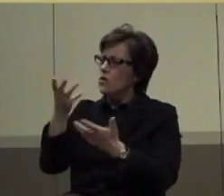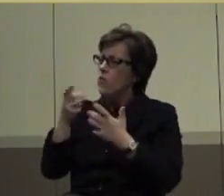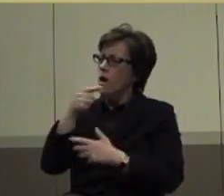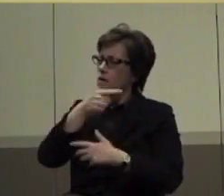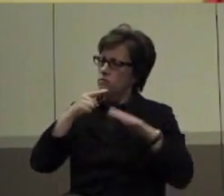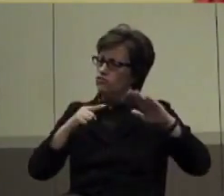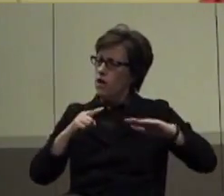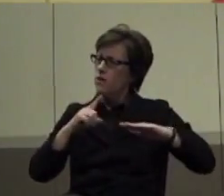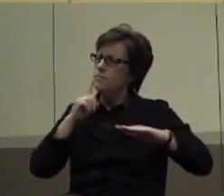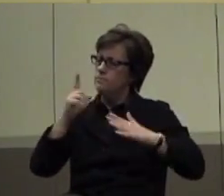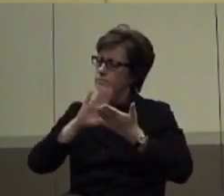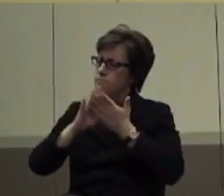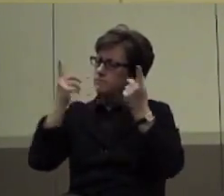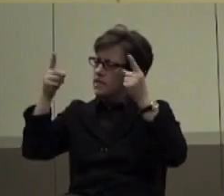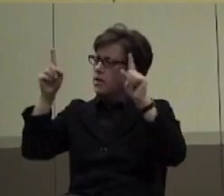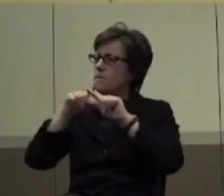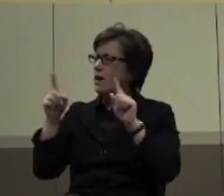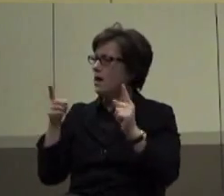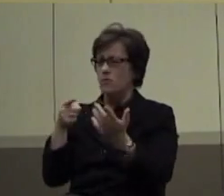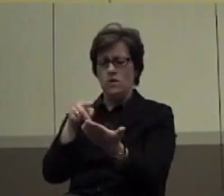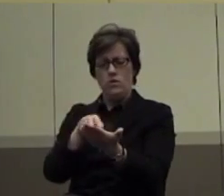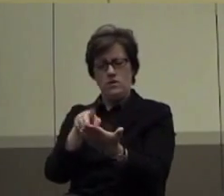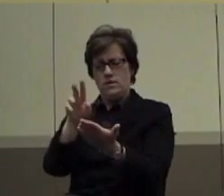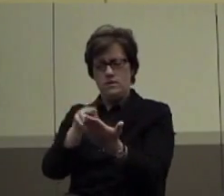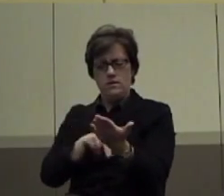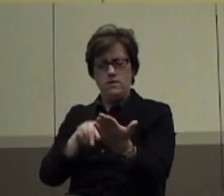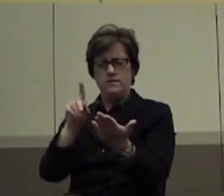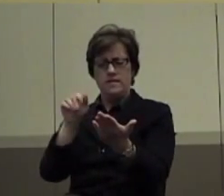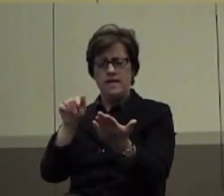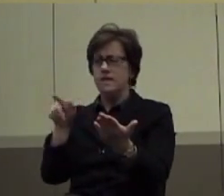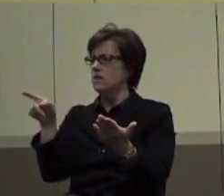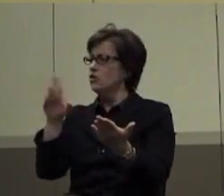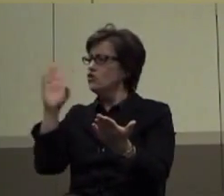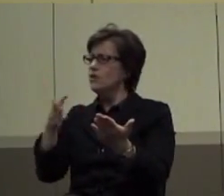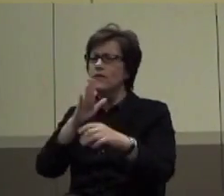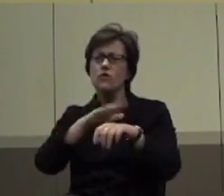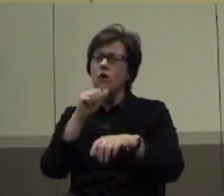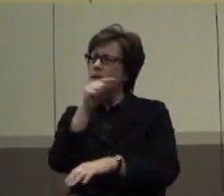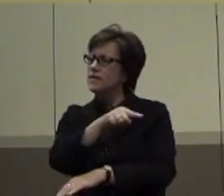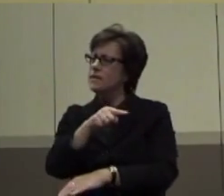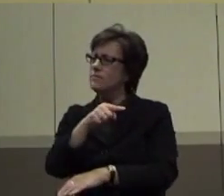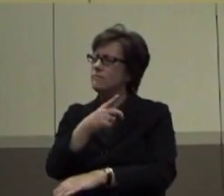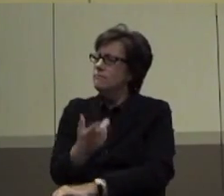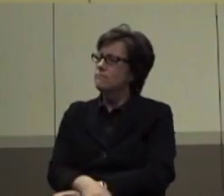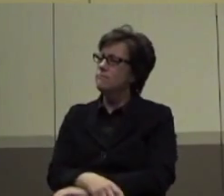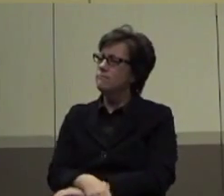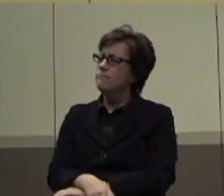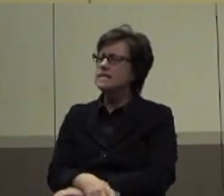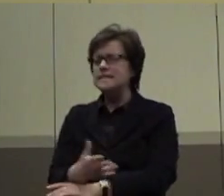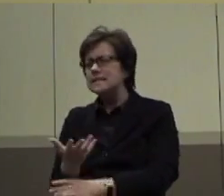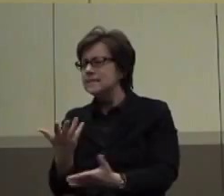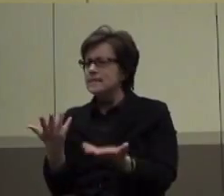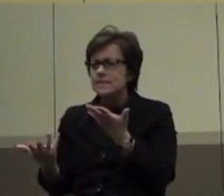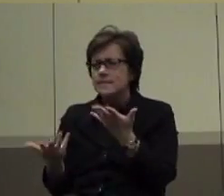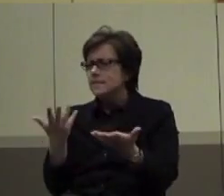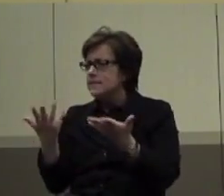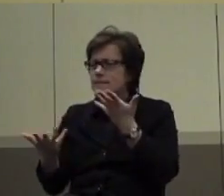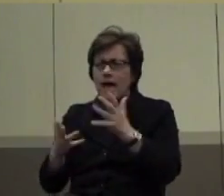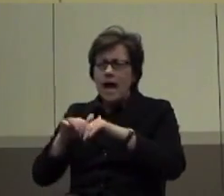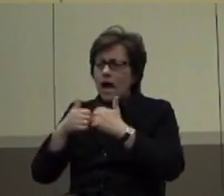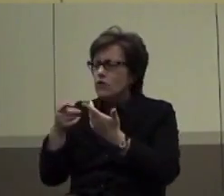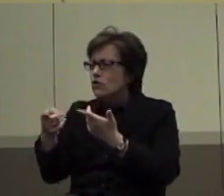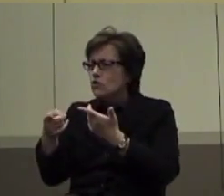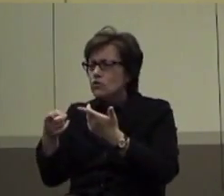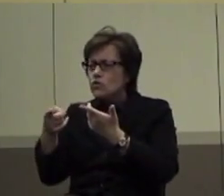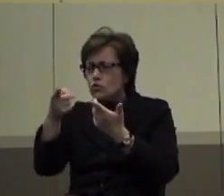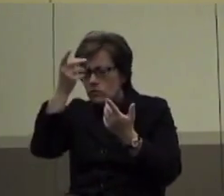successful. But as we look at the data, you never called on him. So I'm having a hard time. How do you